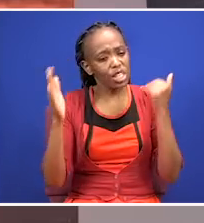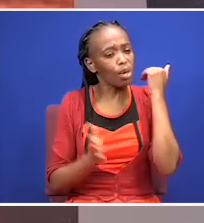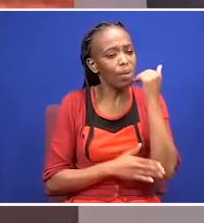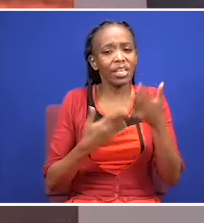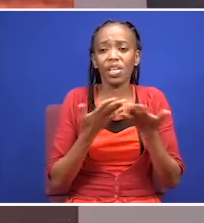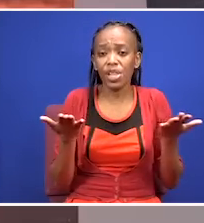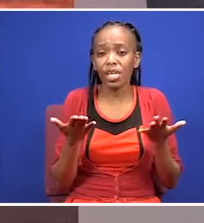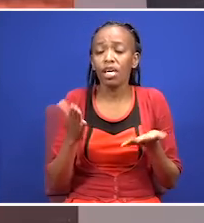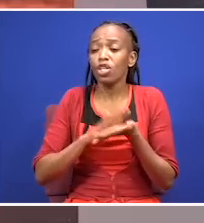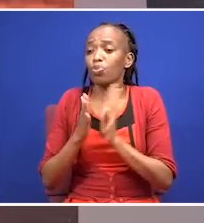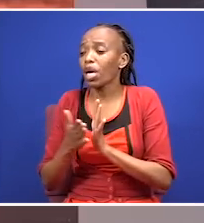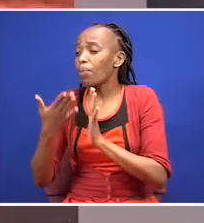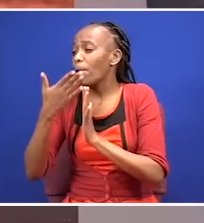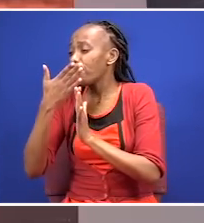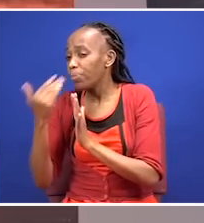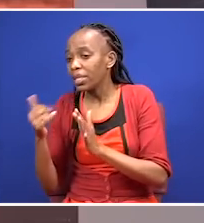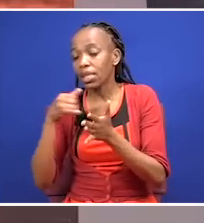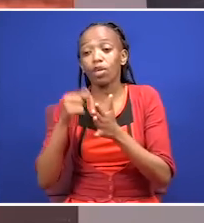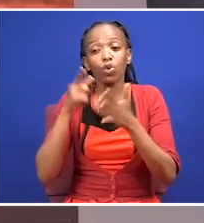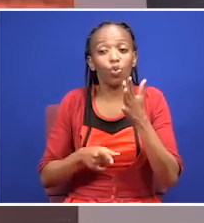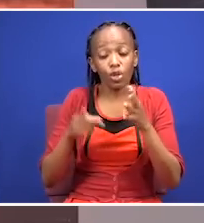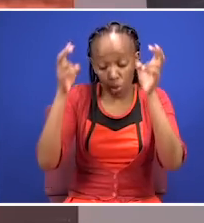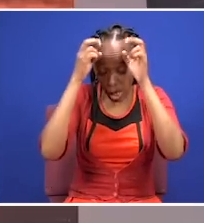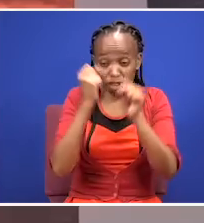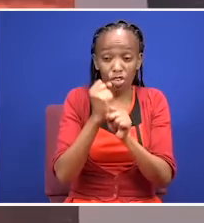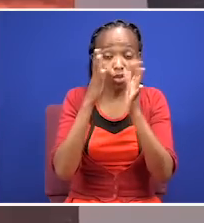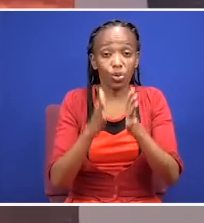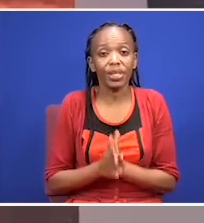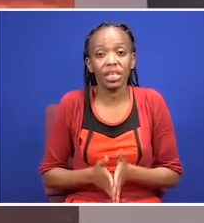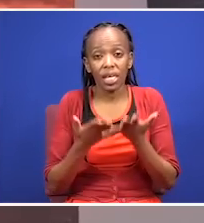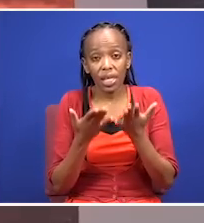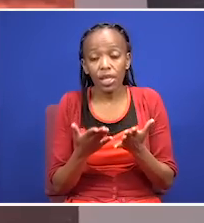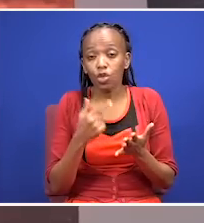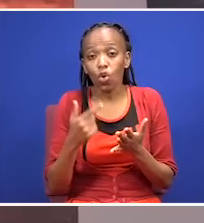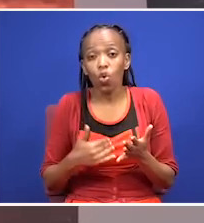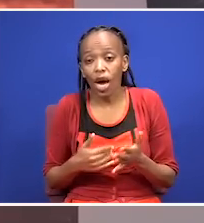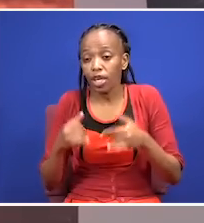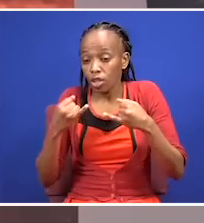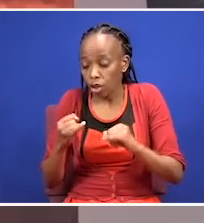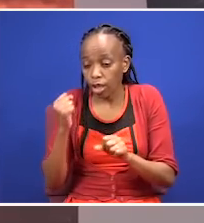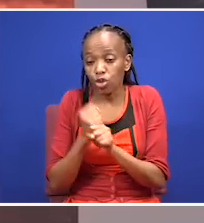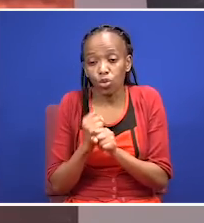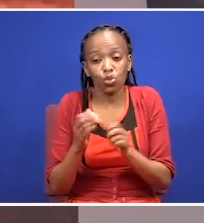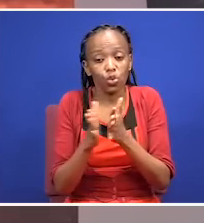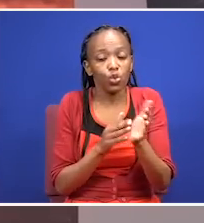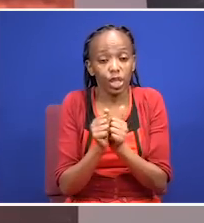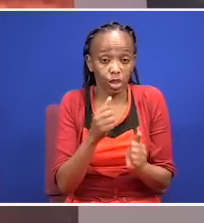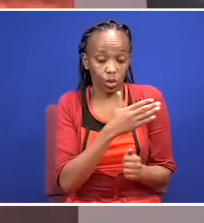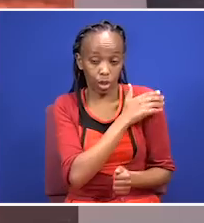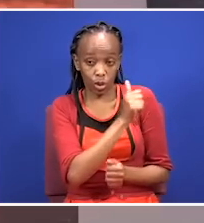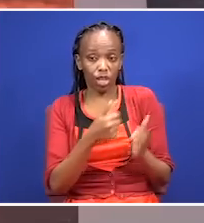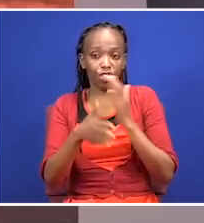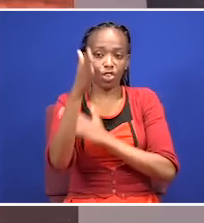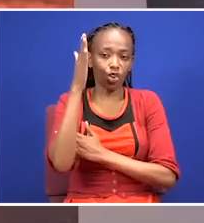thing to the very best including to the evildoers those who had attempted to do harm to joseph